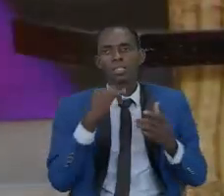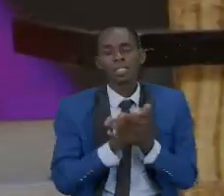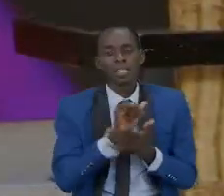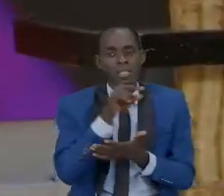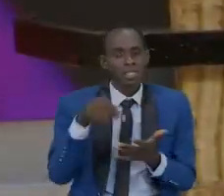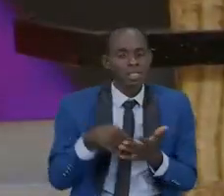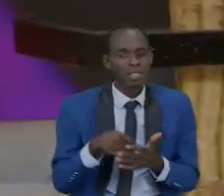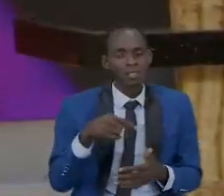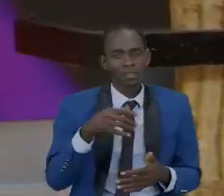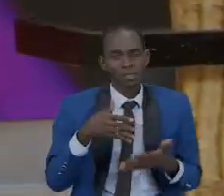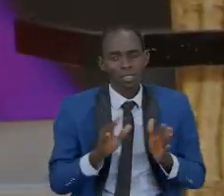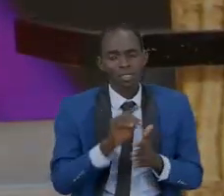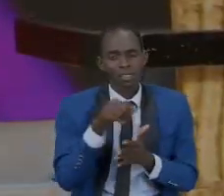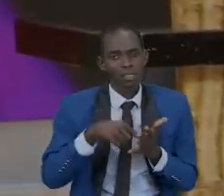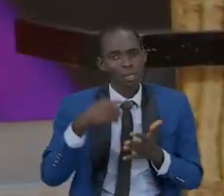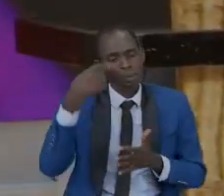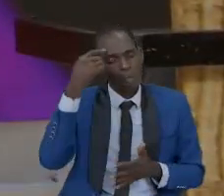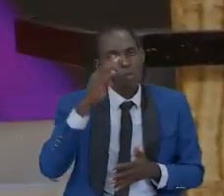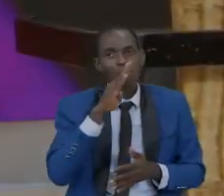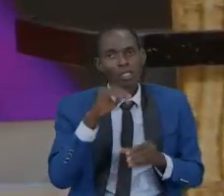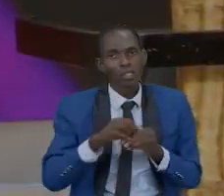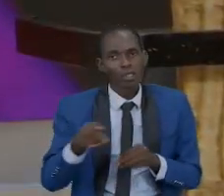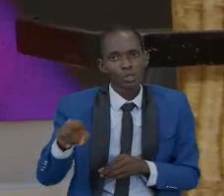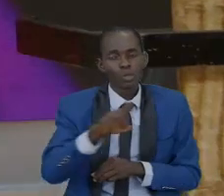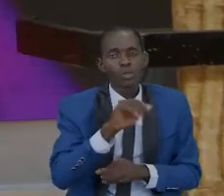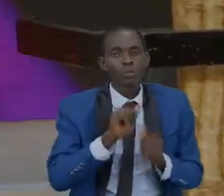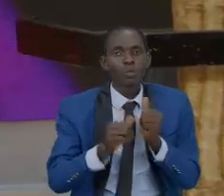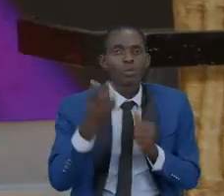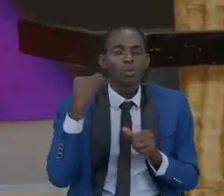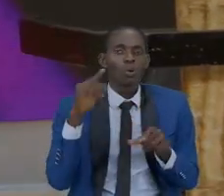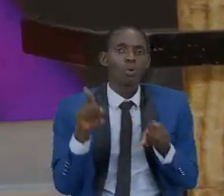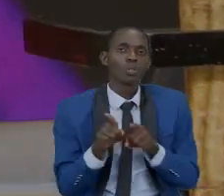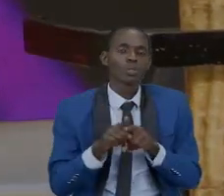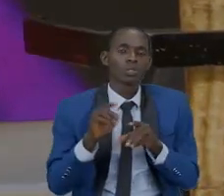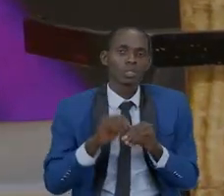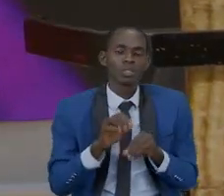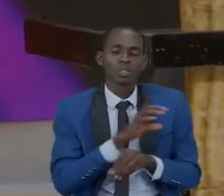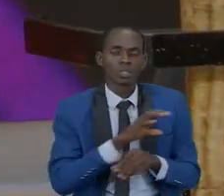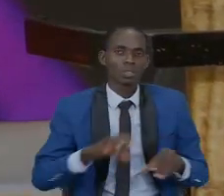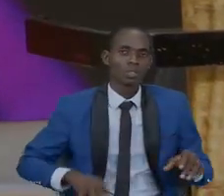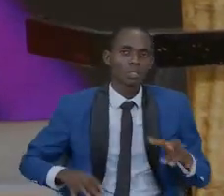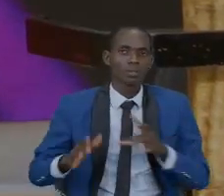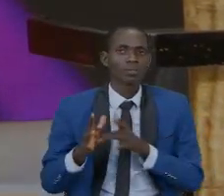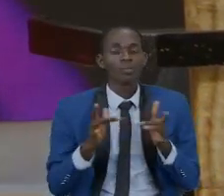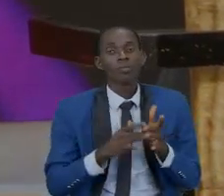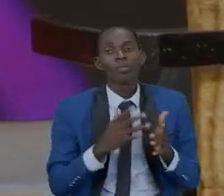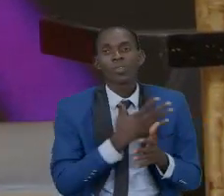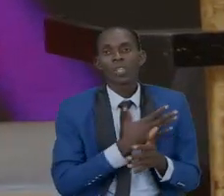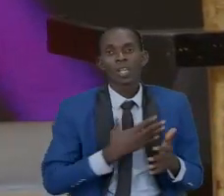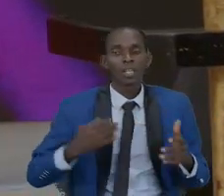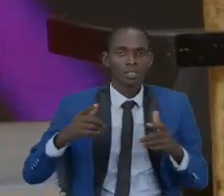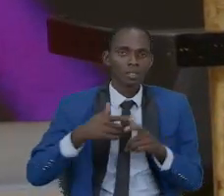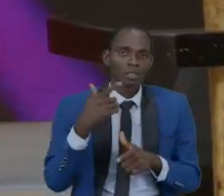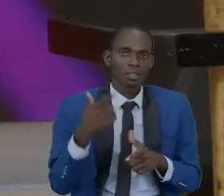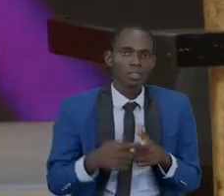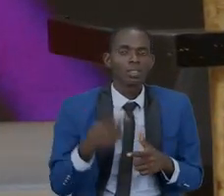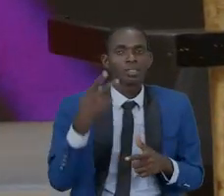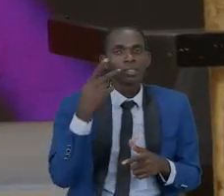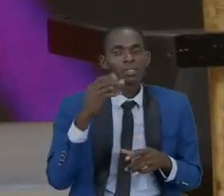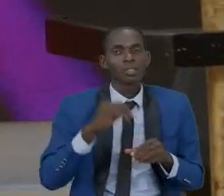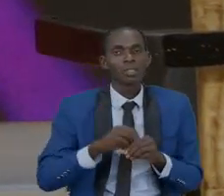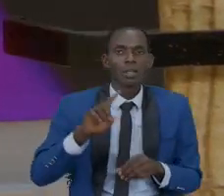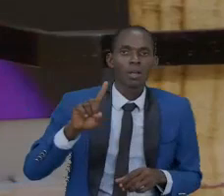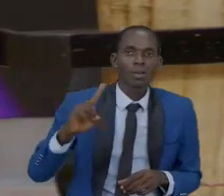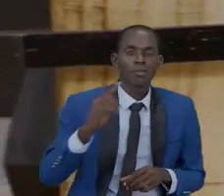this mind be in you which was also in Christ Jesus and then we're looking at first